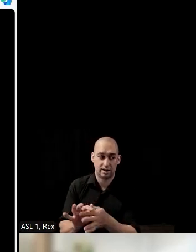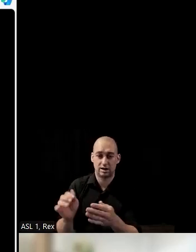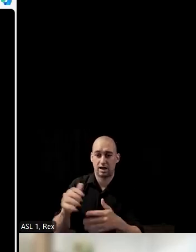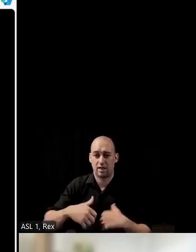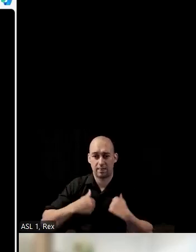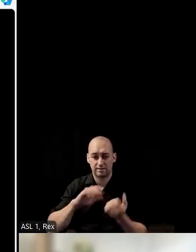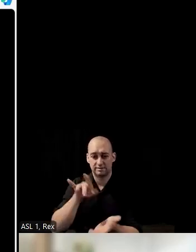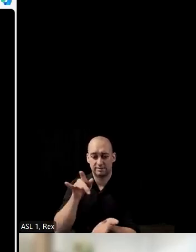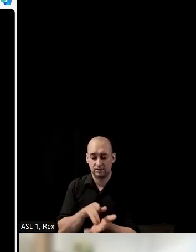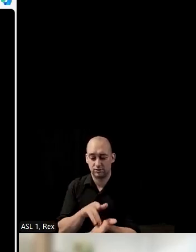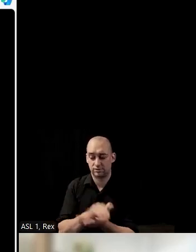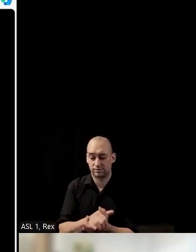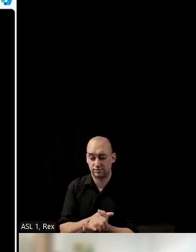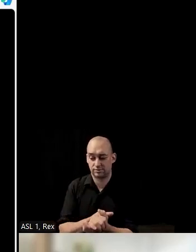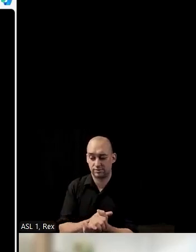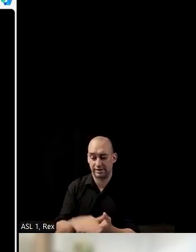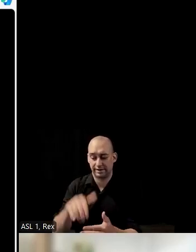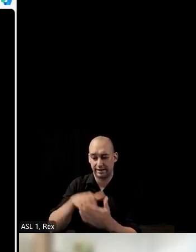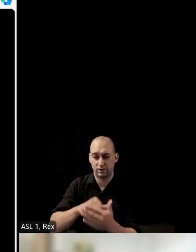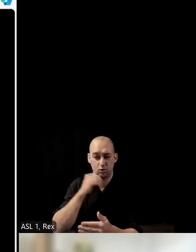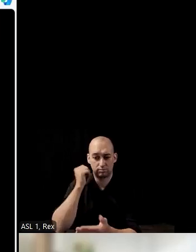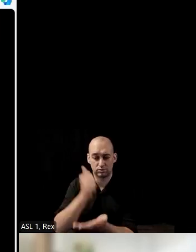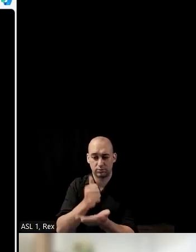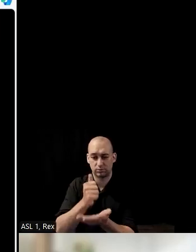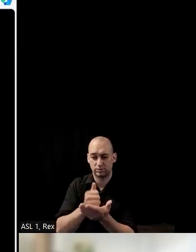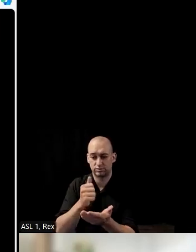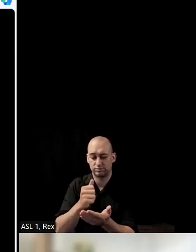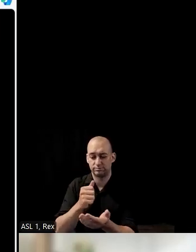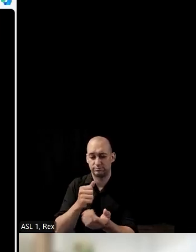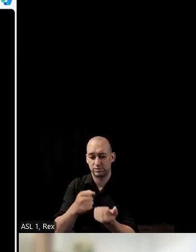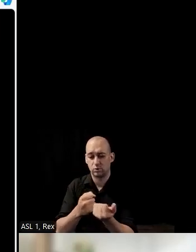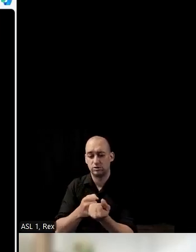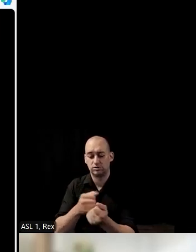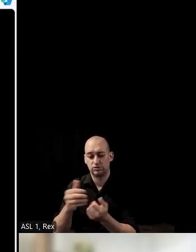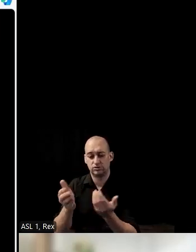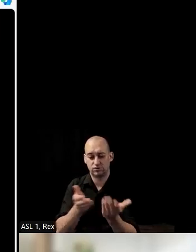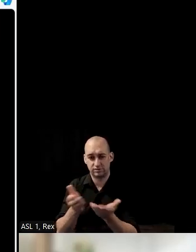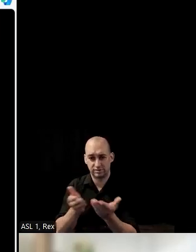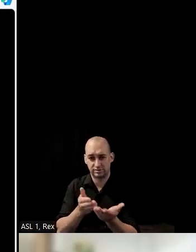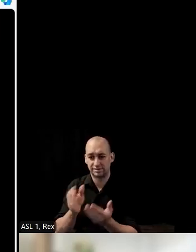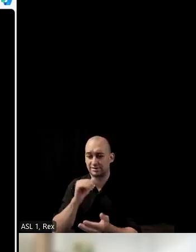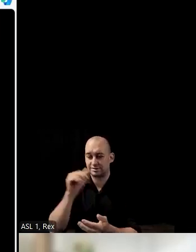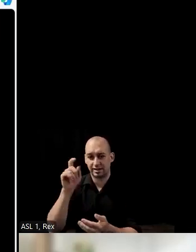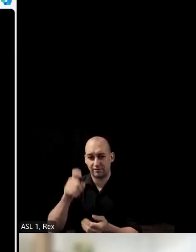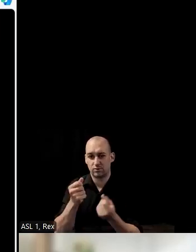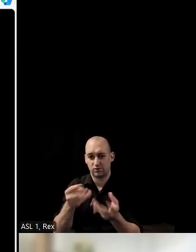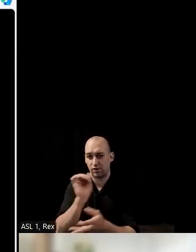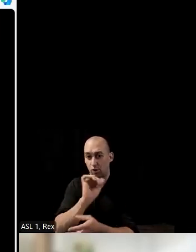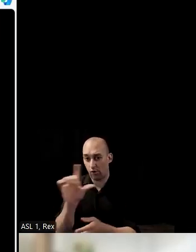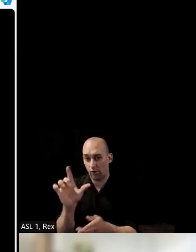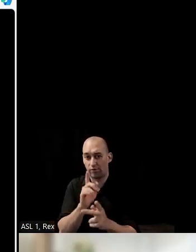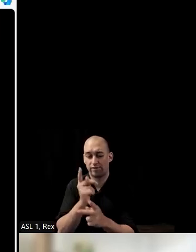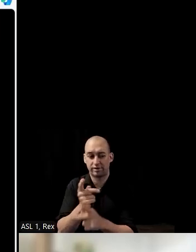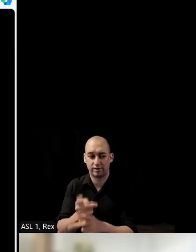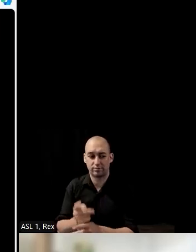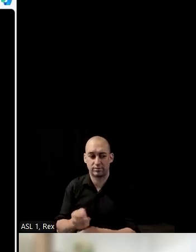in-home supportive services so that she doesn't have to provide all of their care. And they receive meal